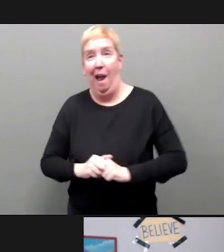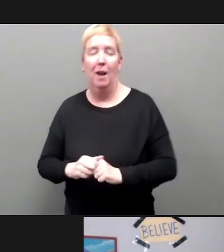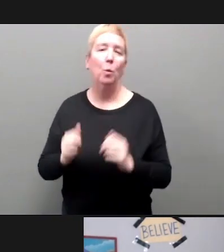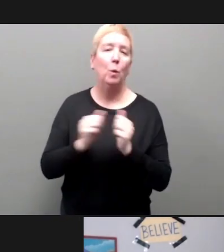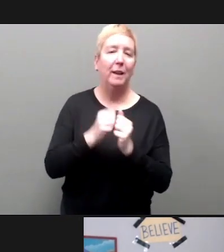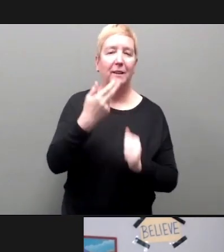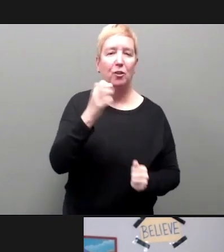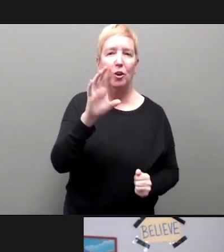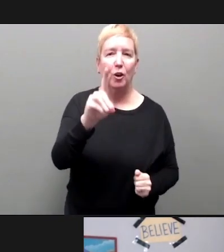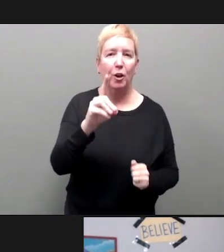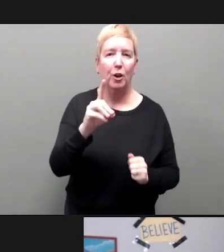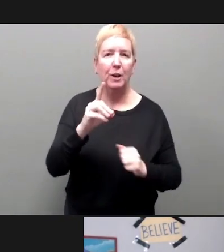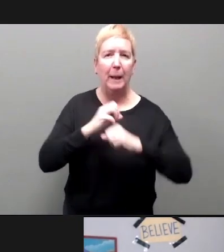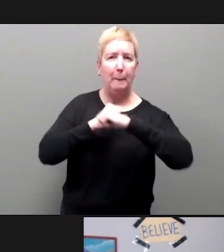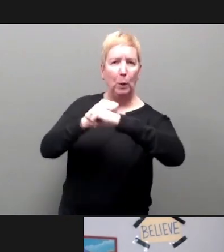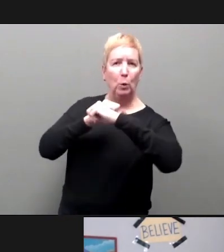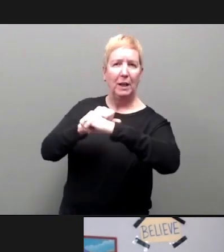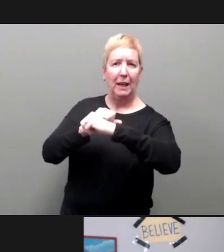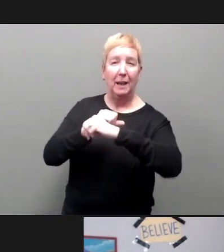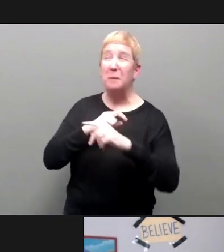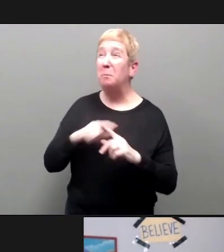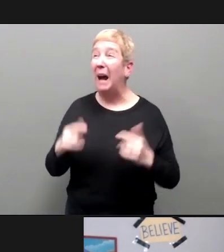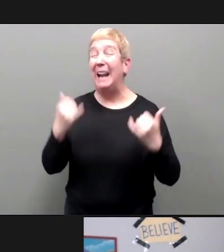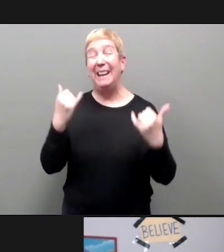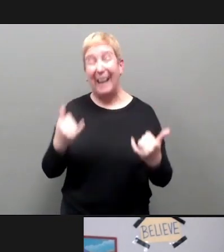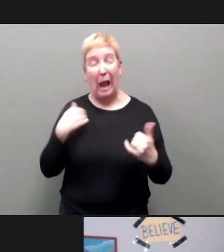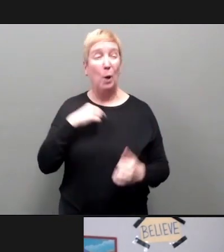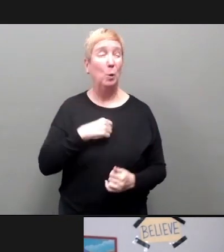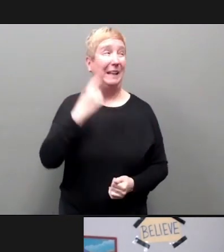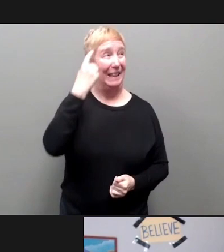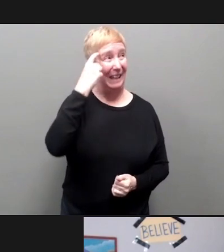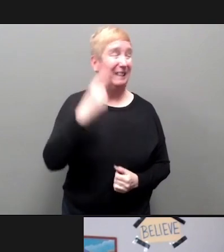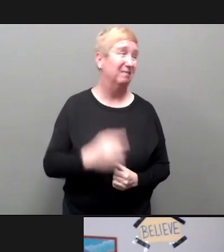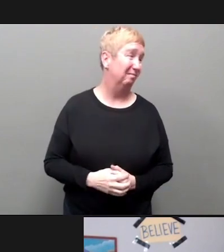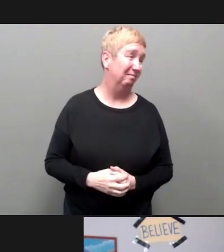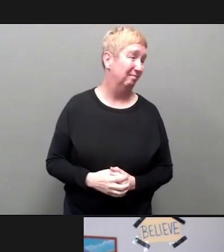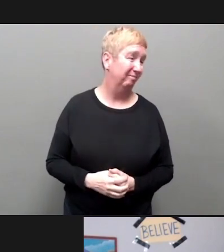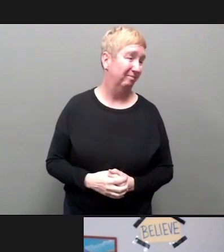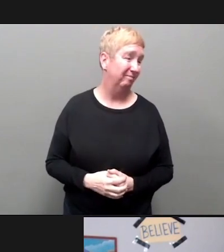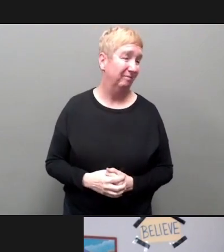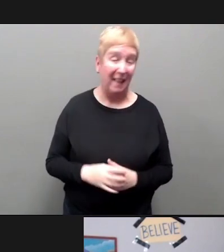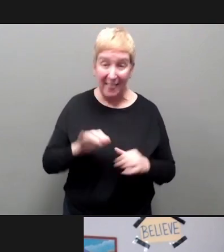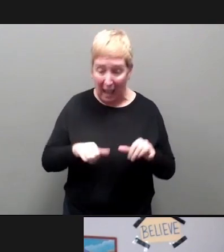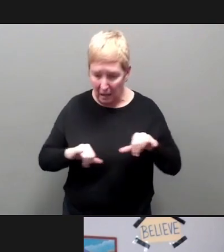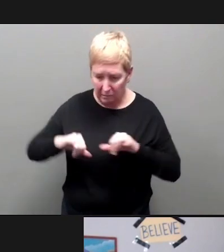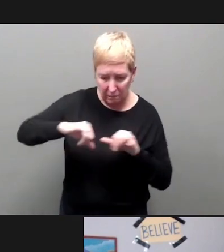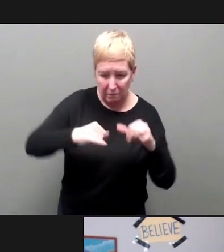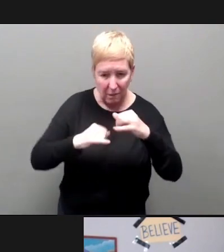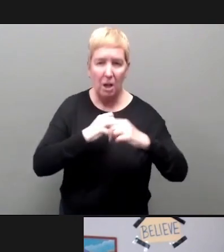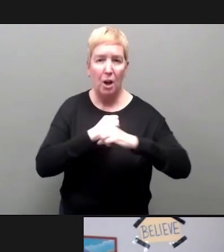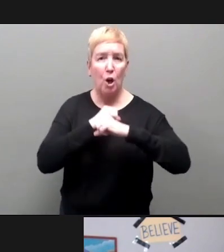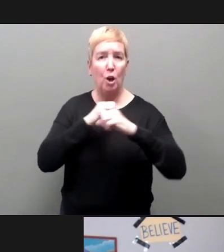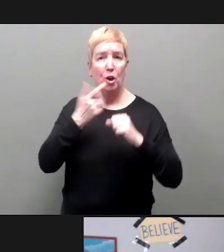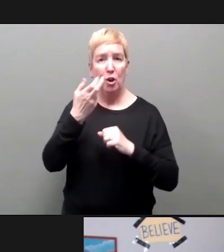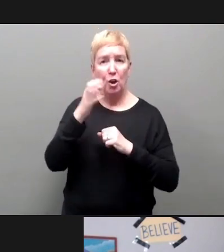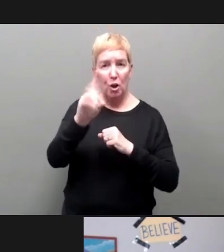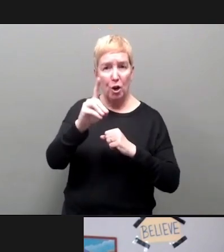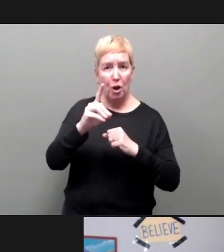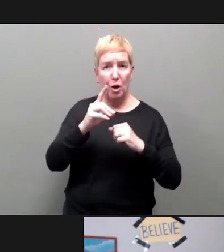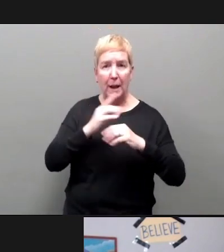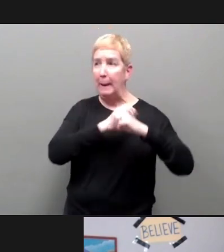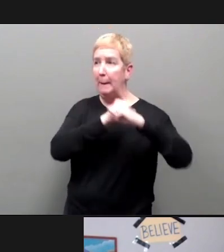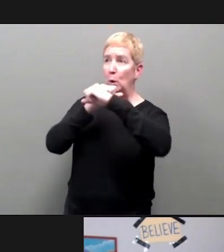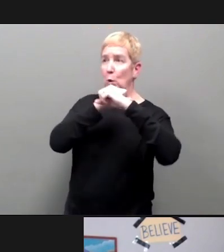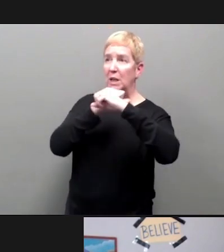many ways, where we're never going to have herd immunity per se. And so I think that because everyone's abandoned herd immunity, we've